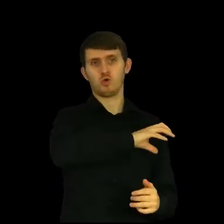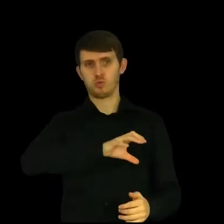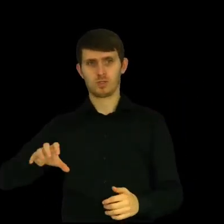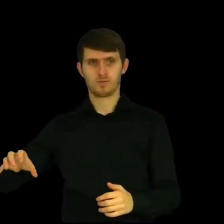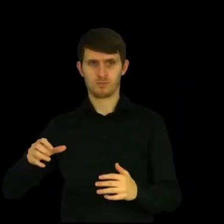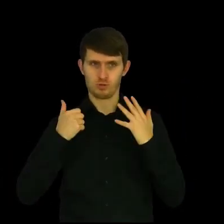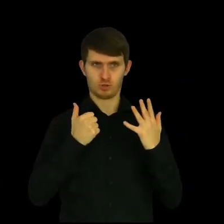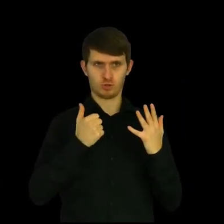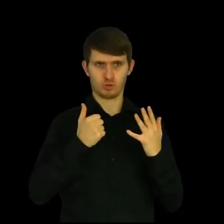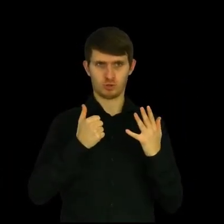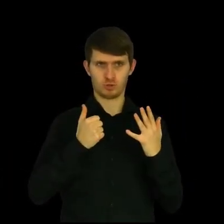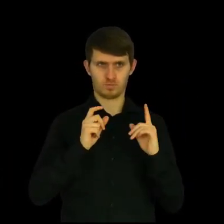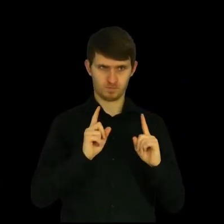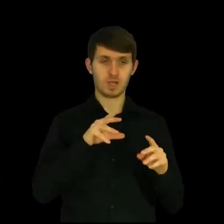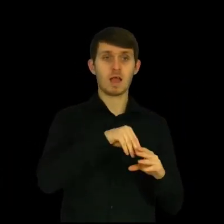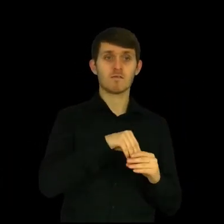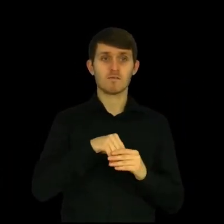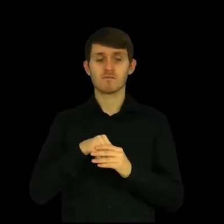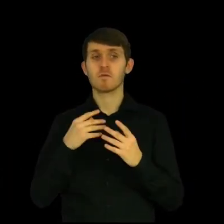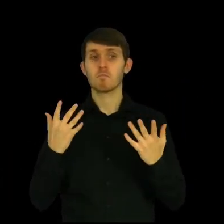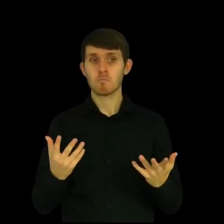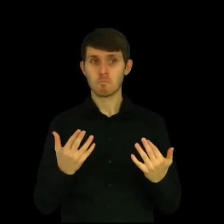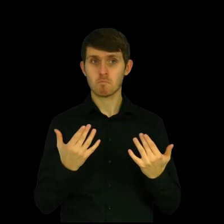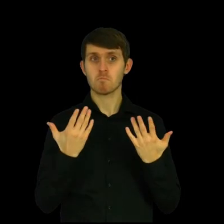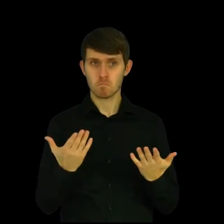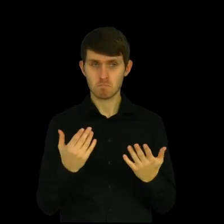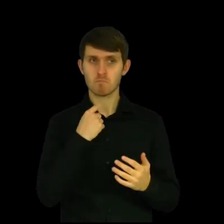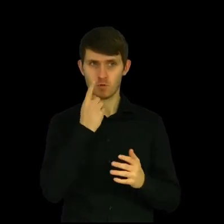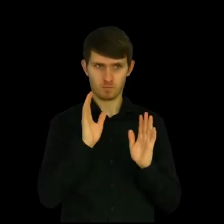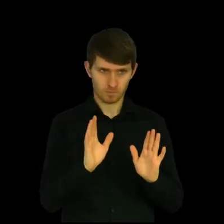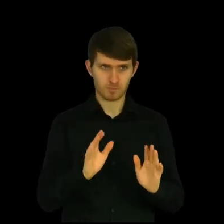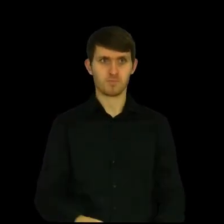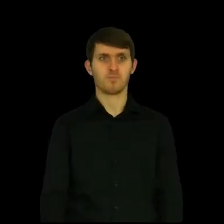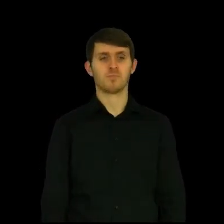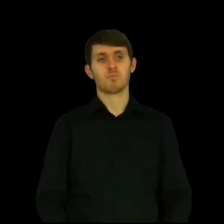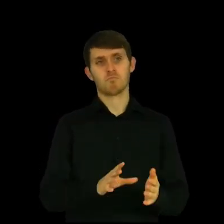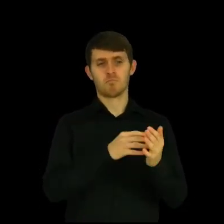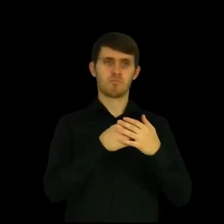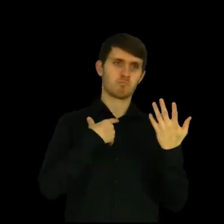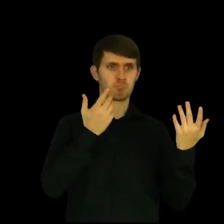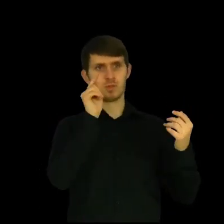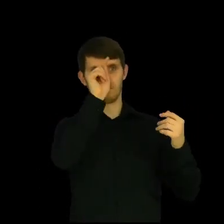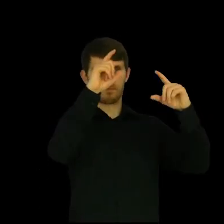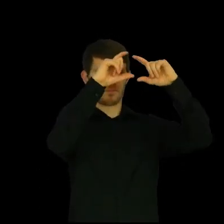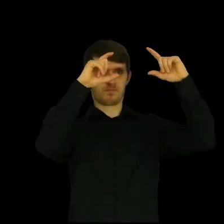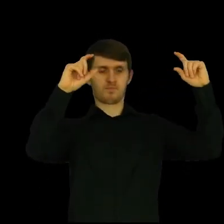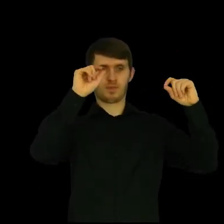let's try to divide 24 into 6 equal groups. 6 equal groups. So let's see, this could be